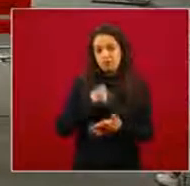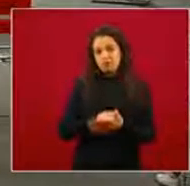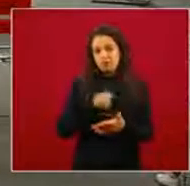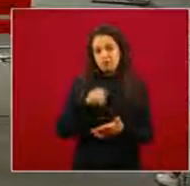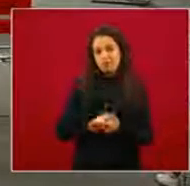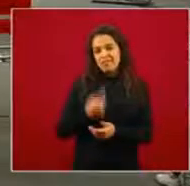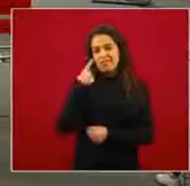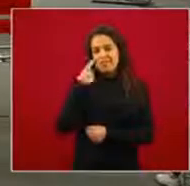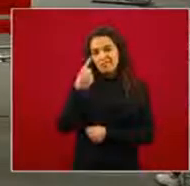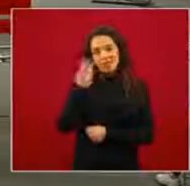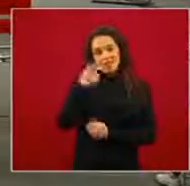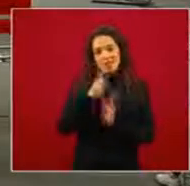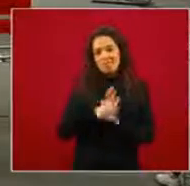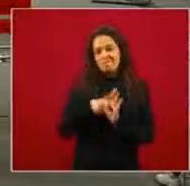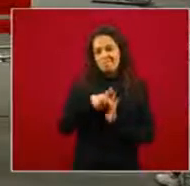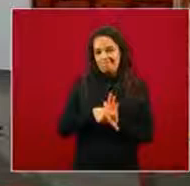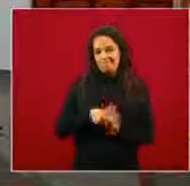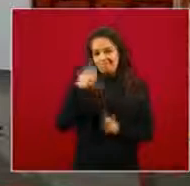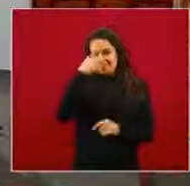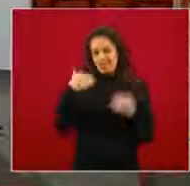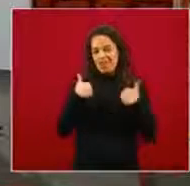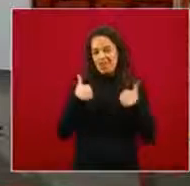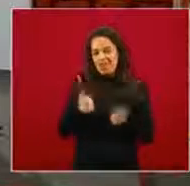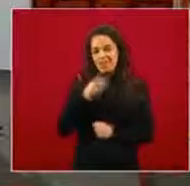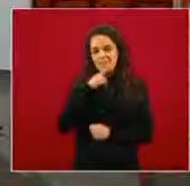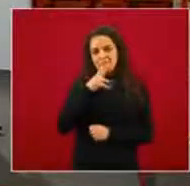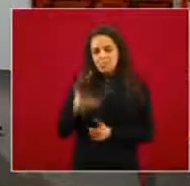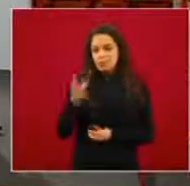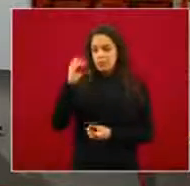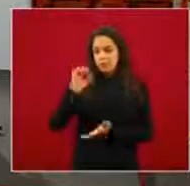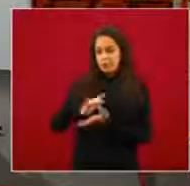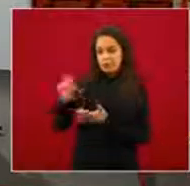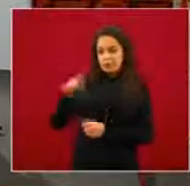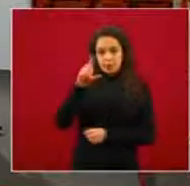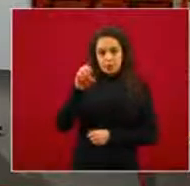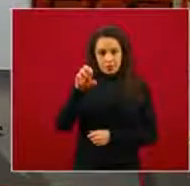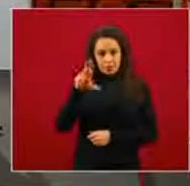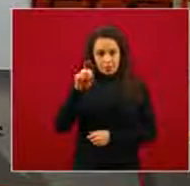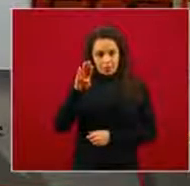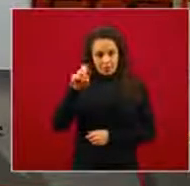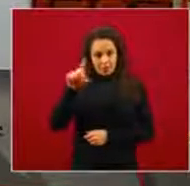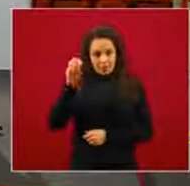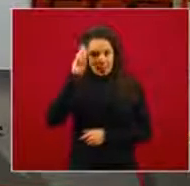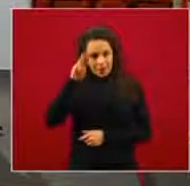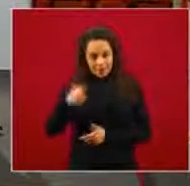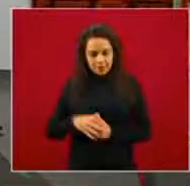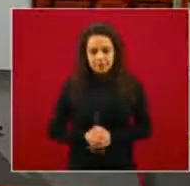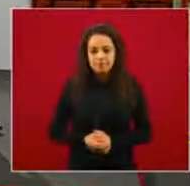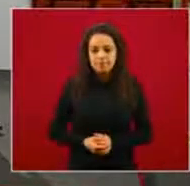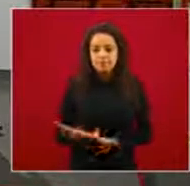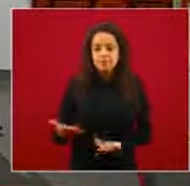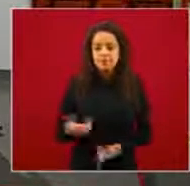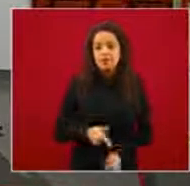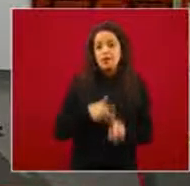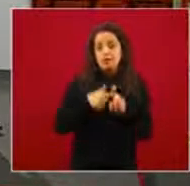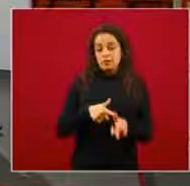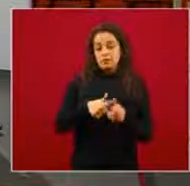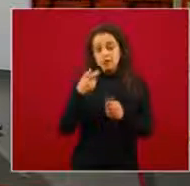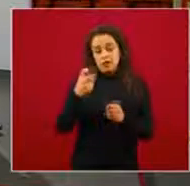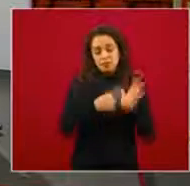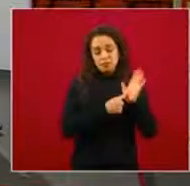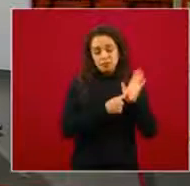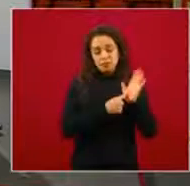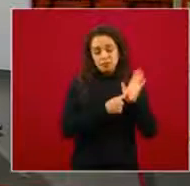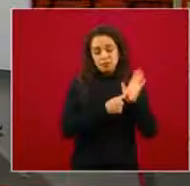continue stressing and bringing these examples. Thank you so much, Professor Soe. We will continue bringing